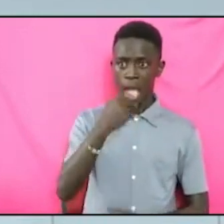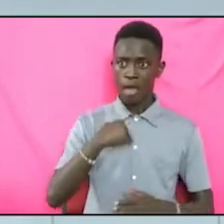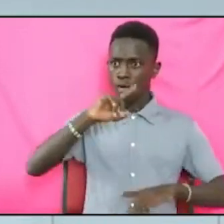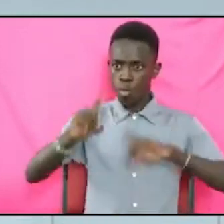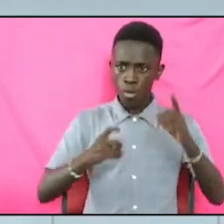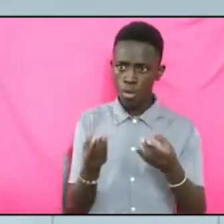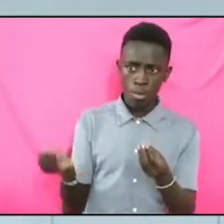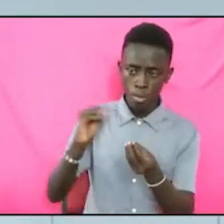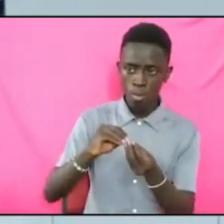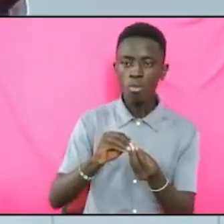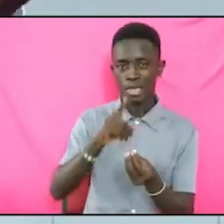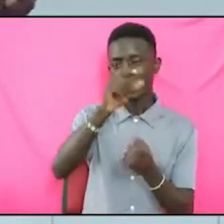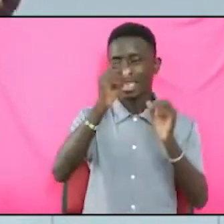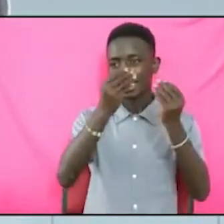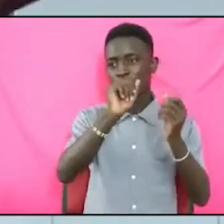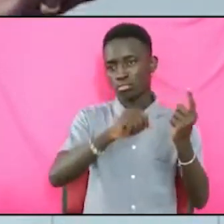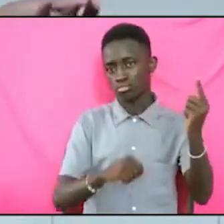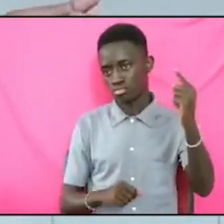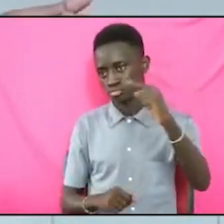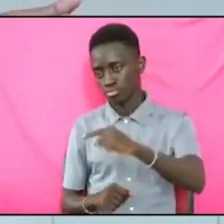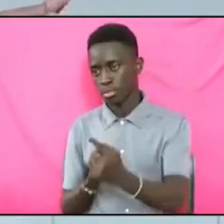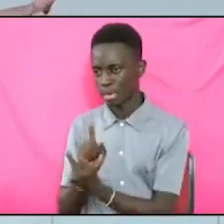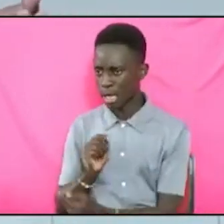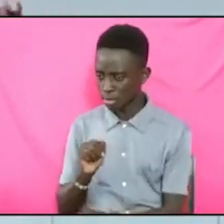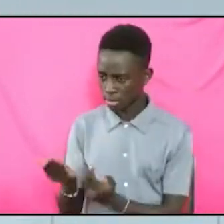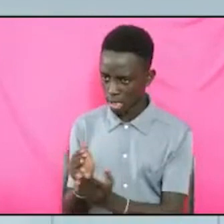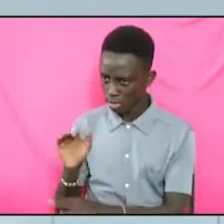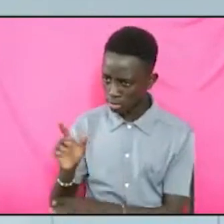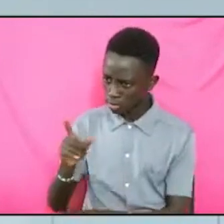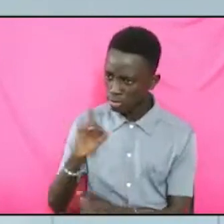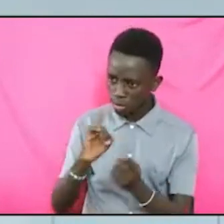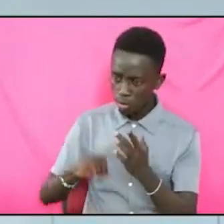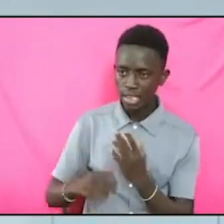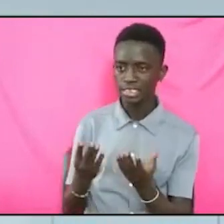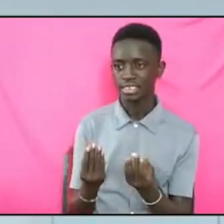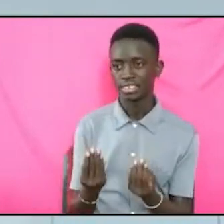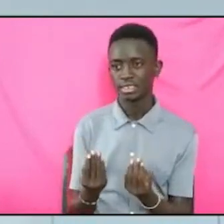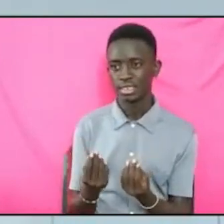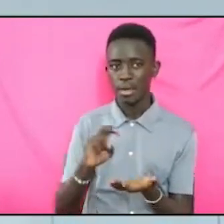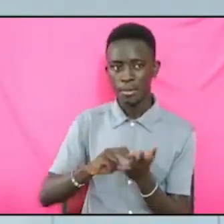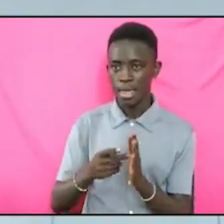the powers, he can now come to the girl and say, what were you saying? She follows the order.